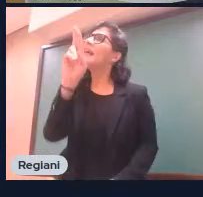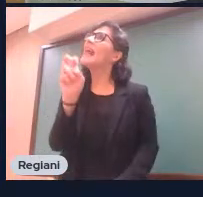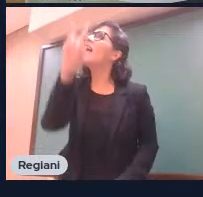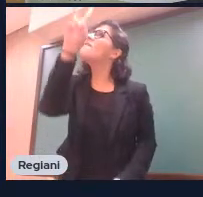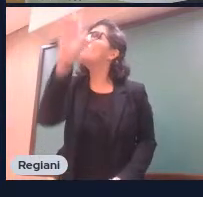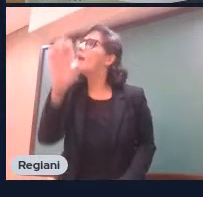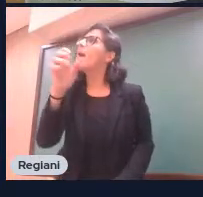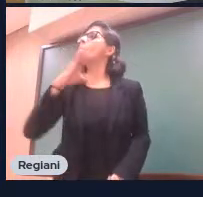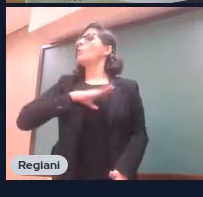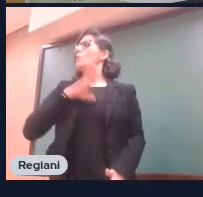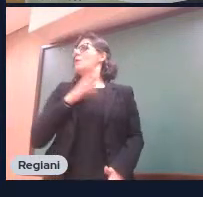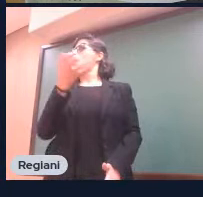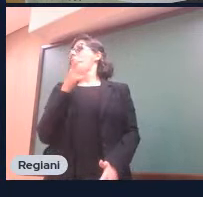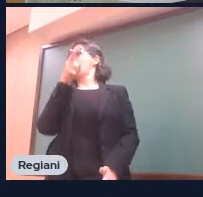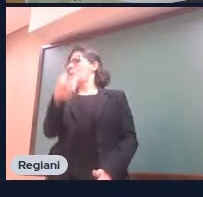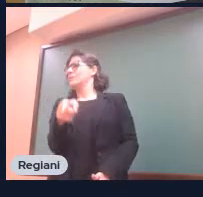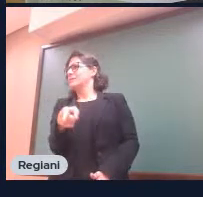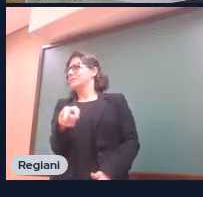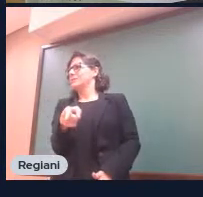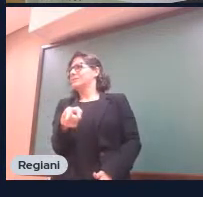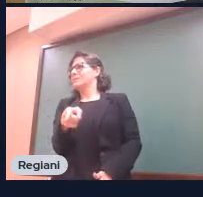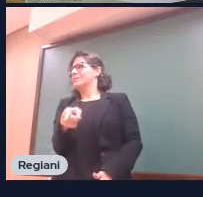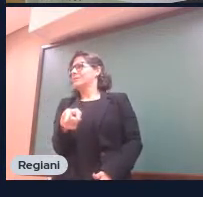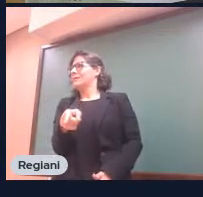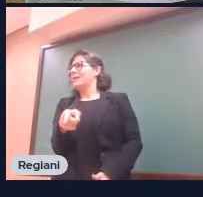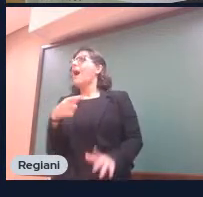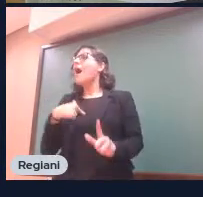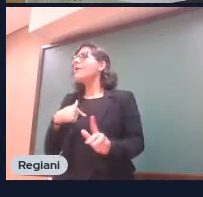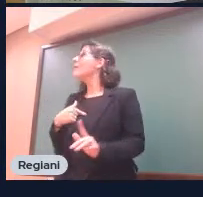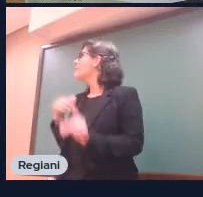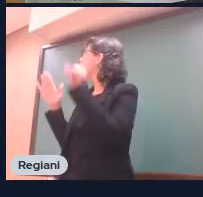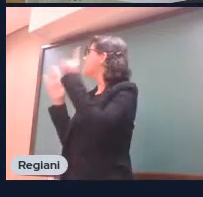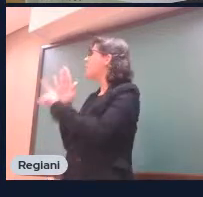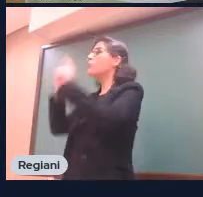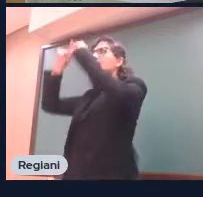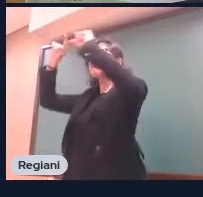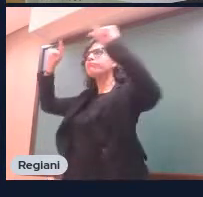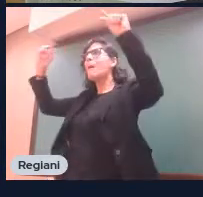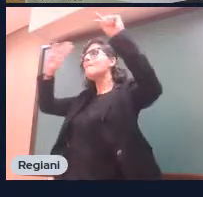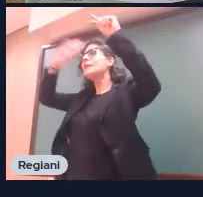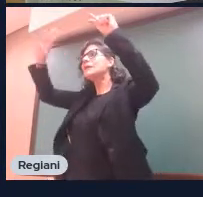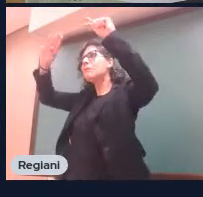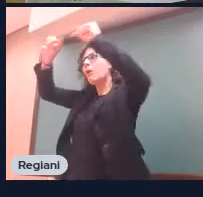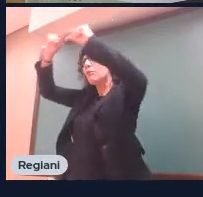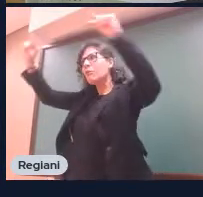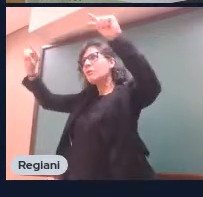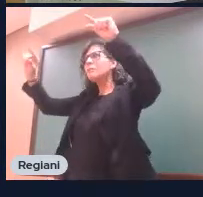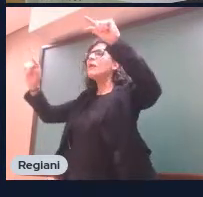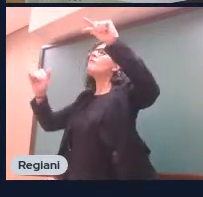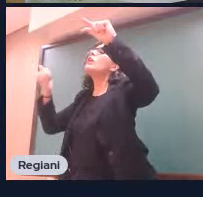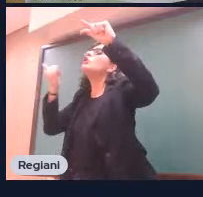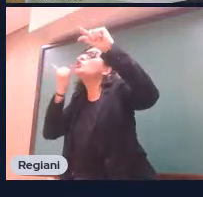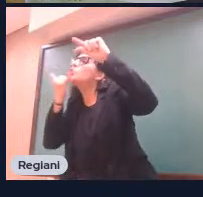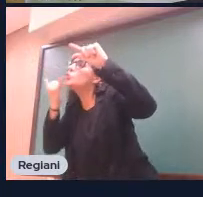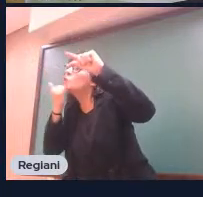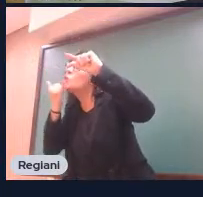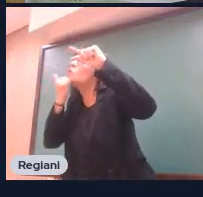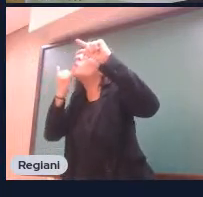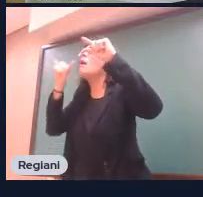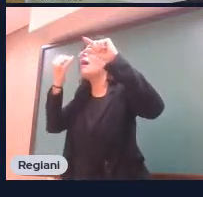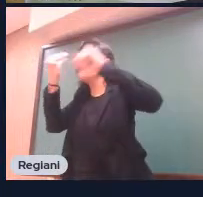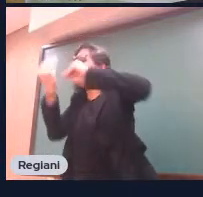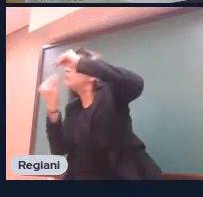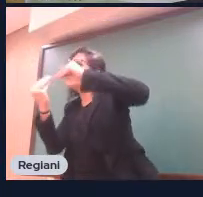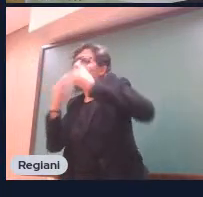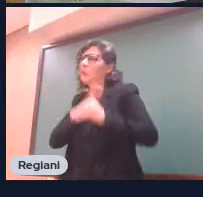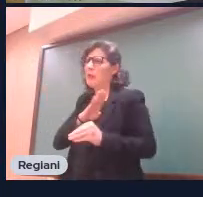So, this is my question at the top. Oh, disculpa, or the equivalent, that's probably Spanish. I'm